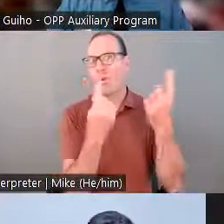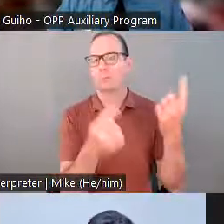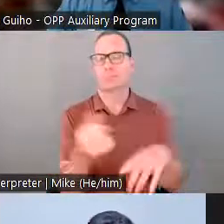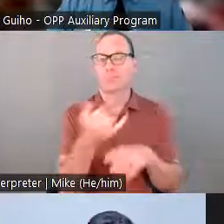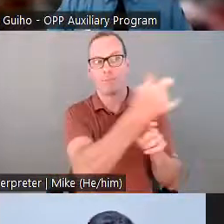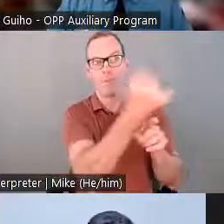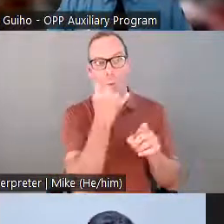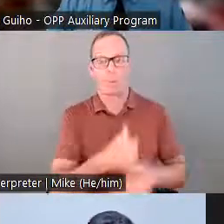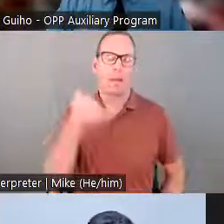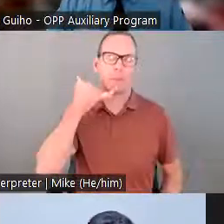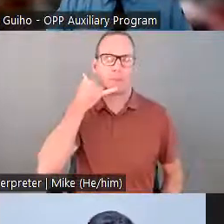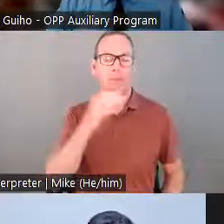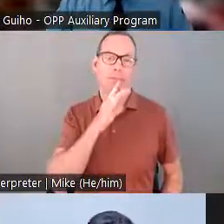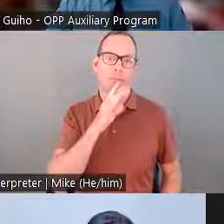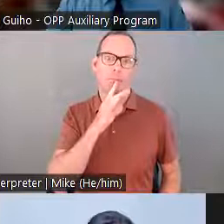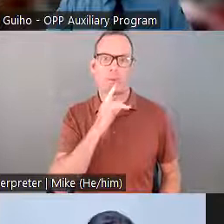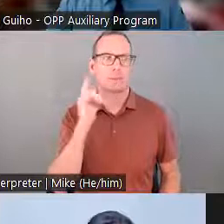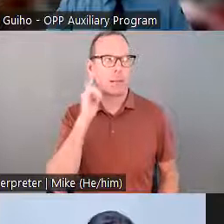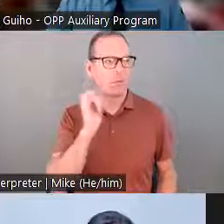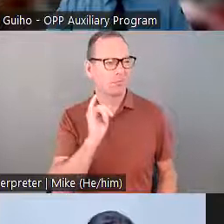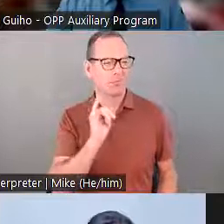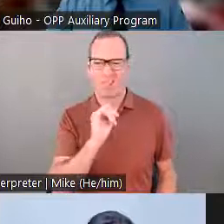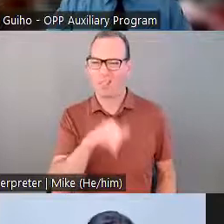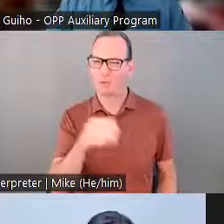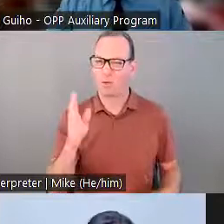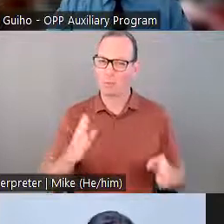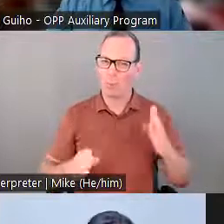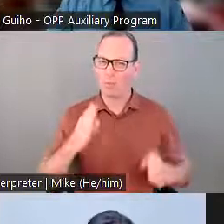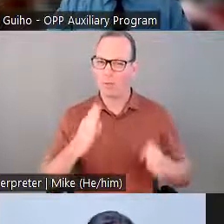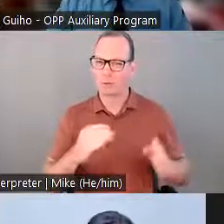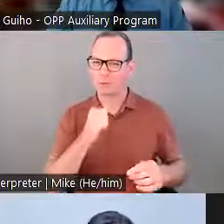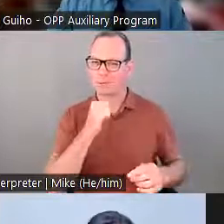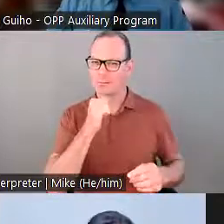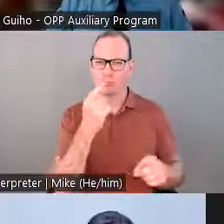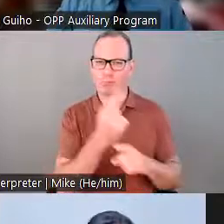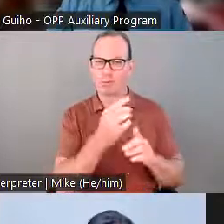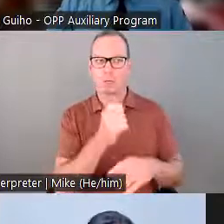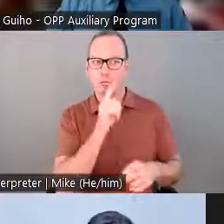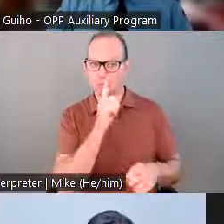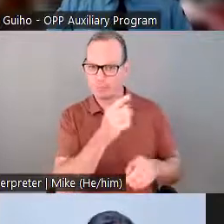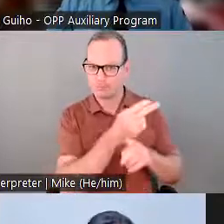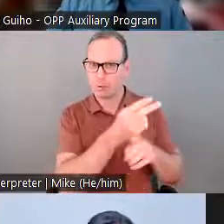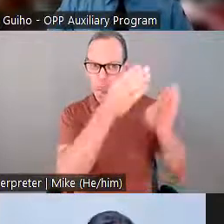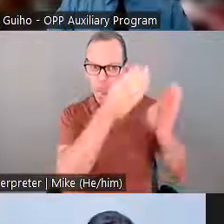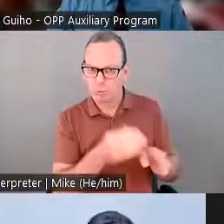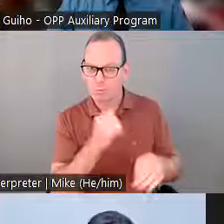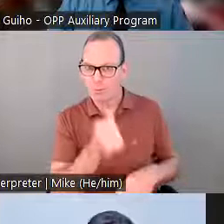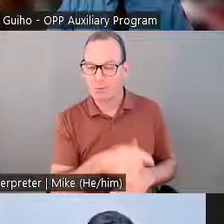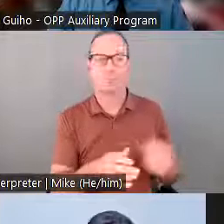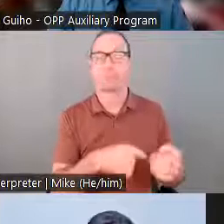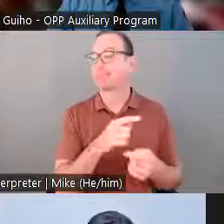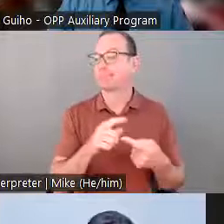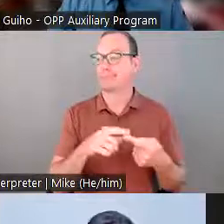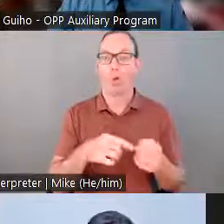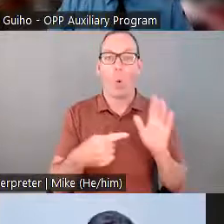that does not sound like a human voice on the phone, saying you have an unpaid balance, you owe back taxes, your social insurance number's